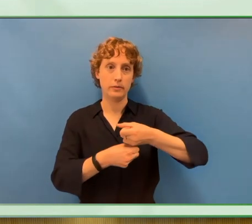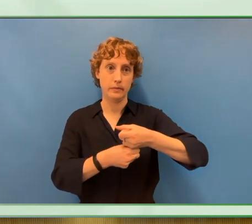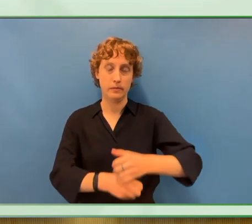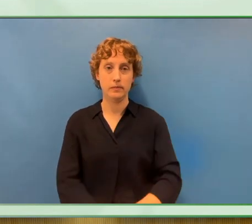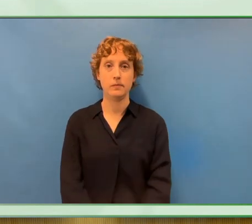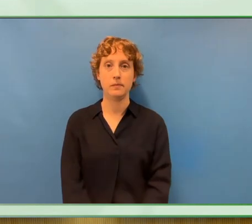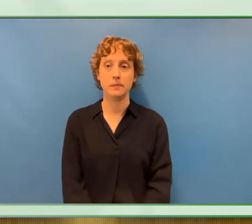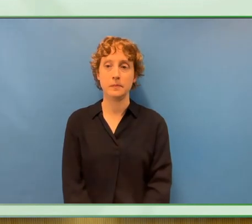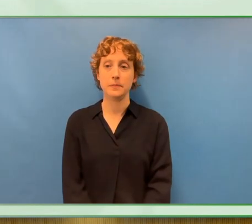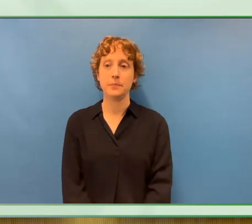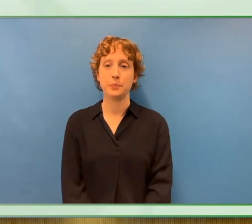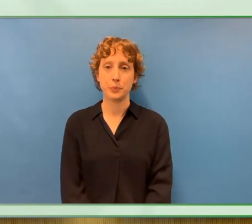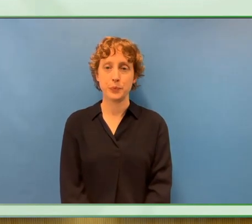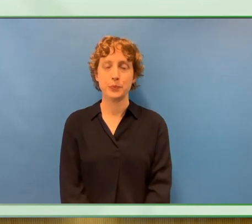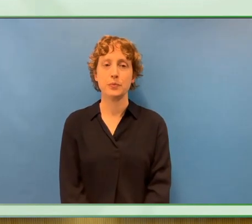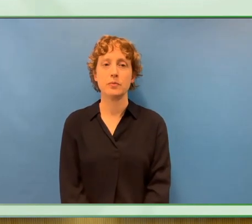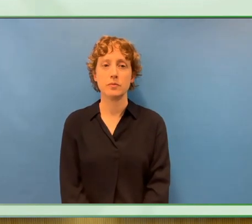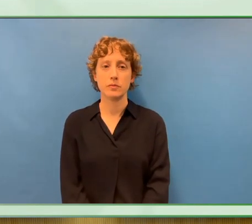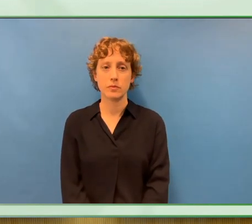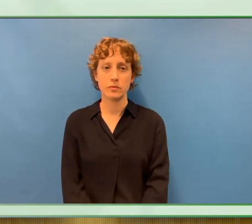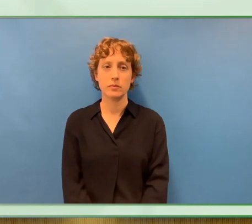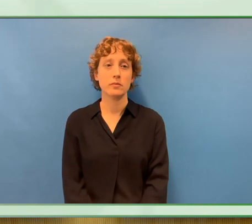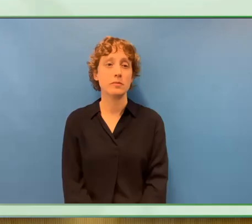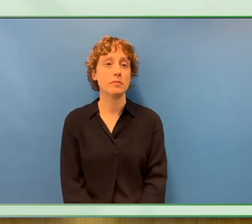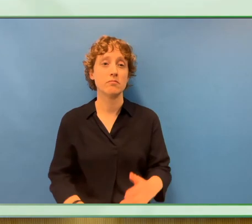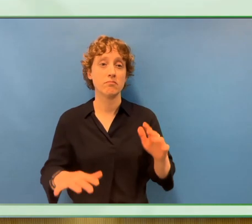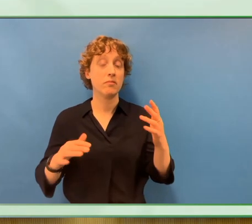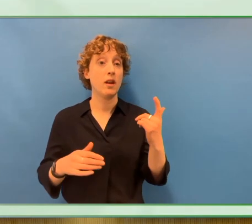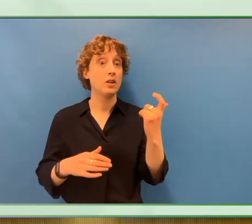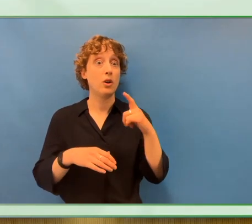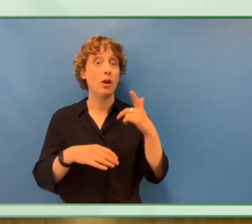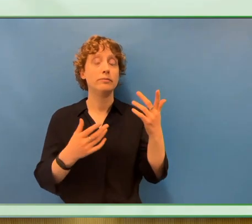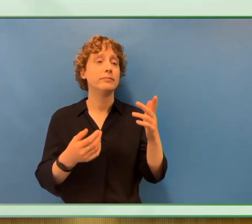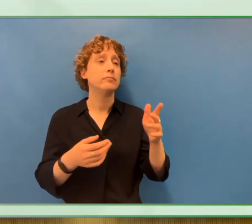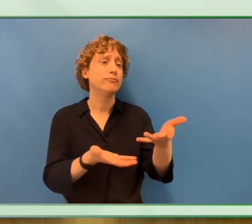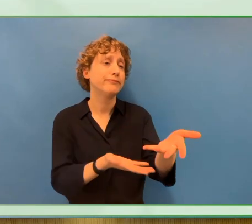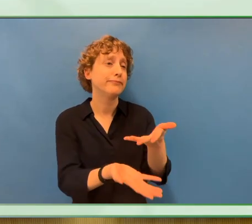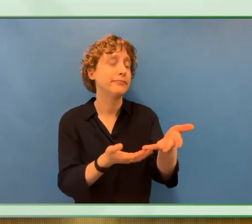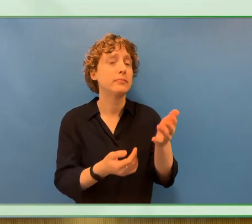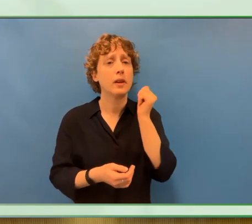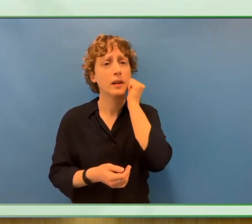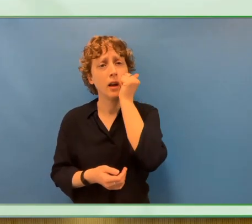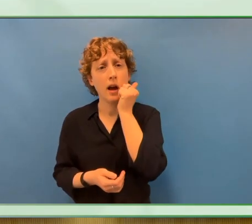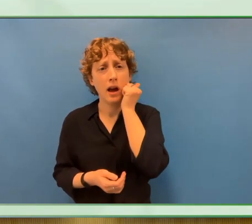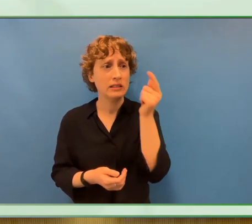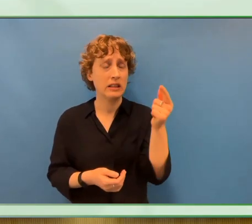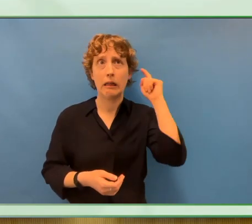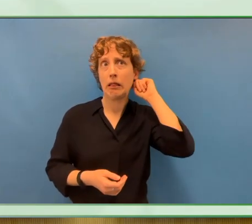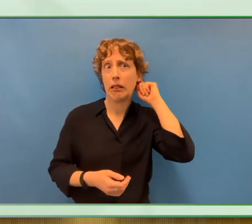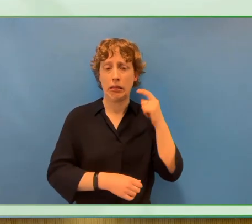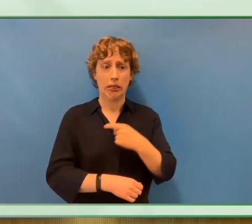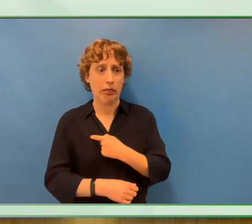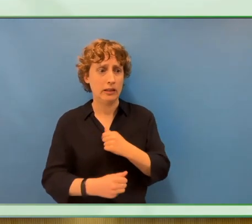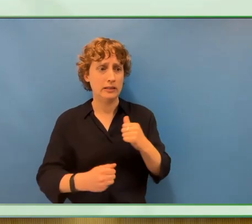So look, I start by being a nice person. They are already scared. We've spoken a lot about fear. There's a lot that